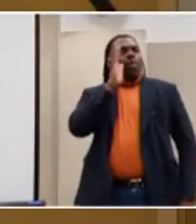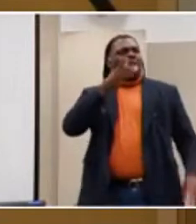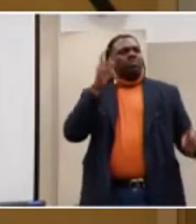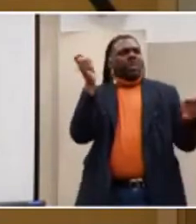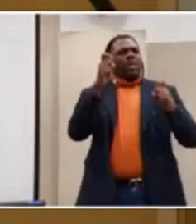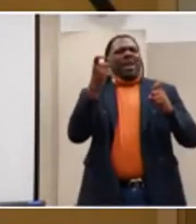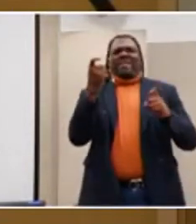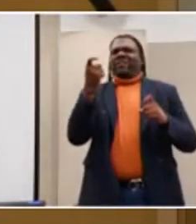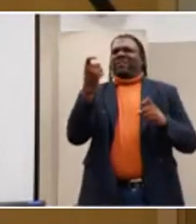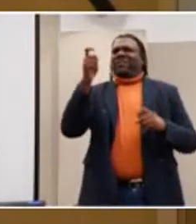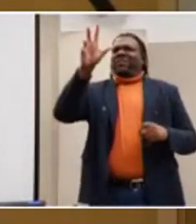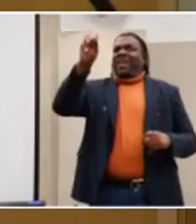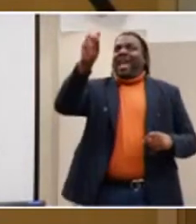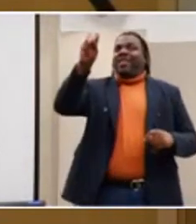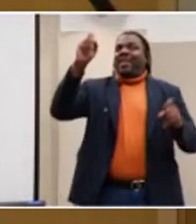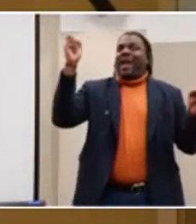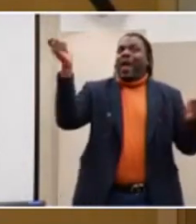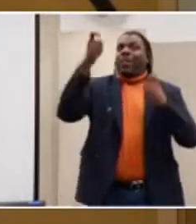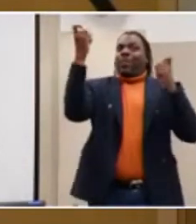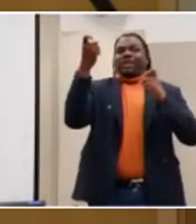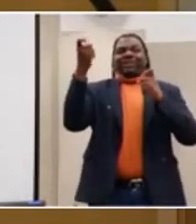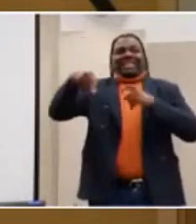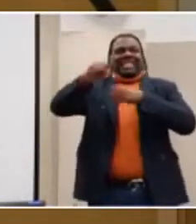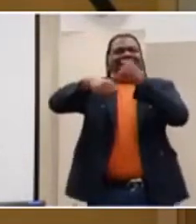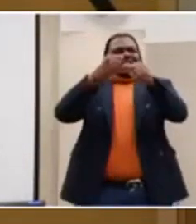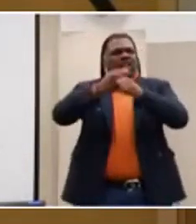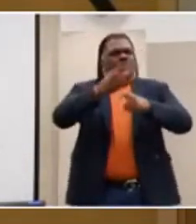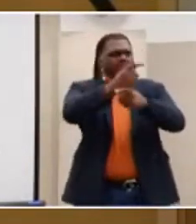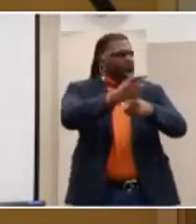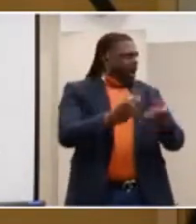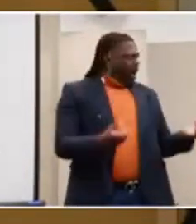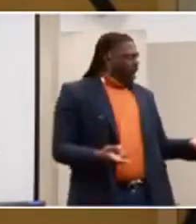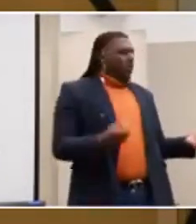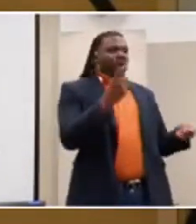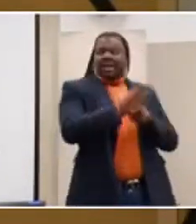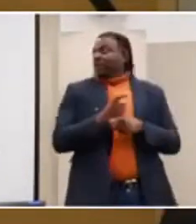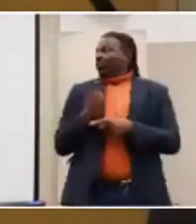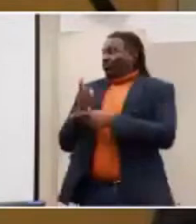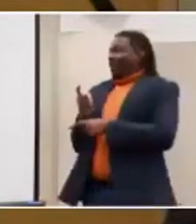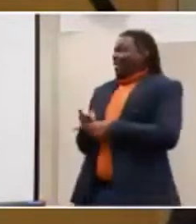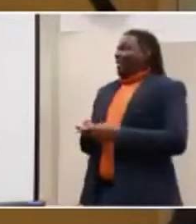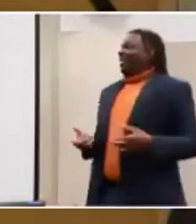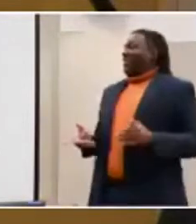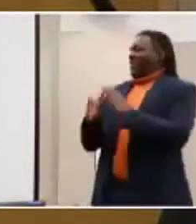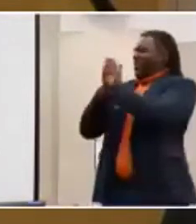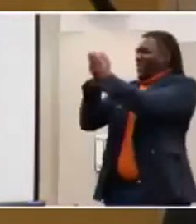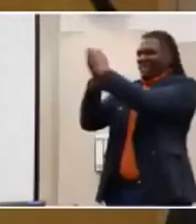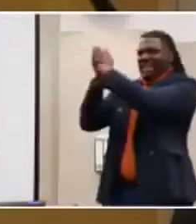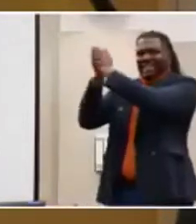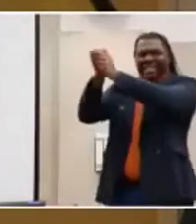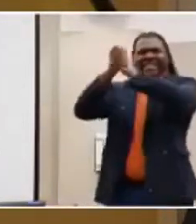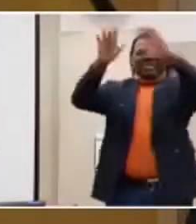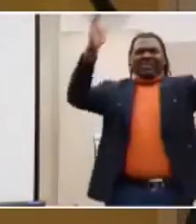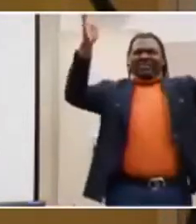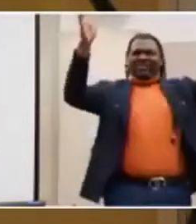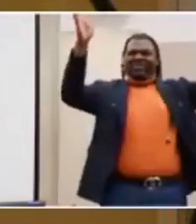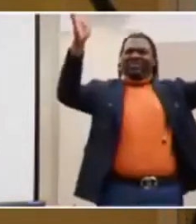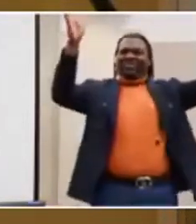celebrating its 50th anniversary this year. Is that not right? That is right. Yeah, congratulations on